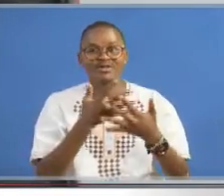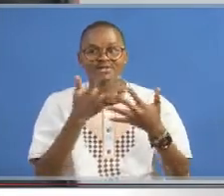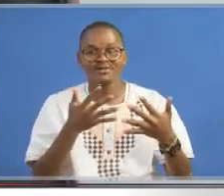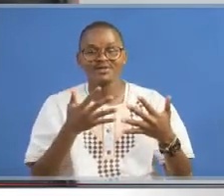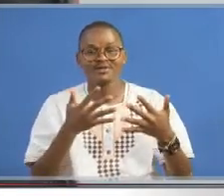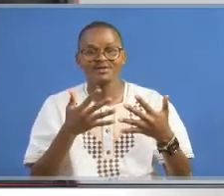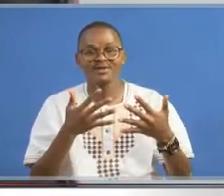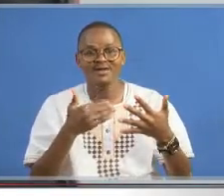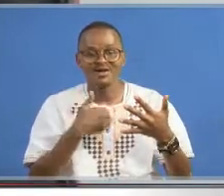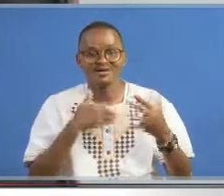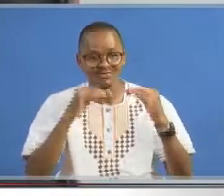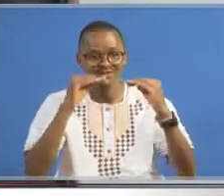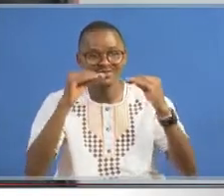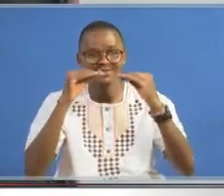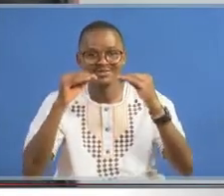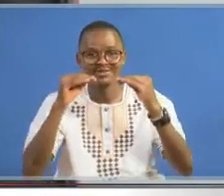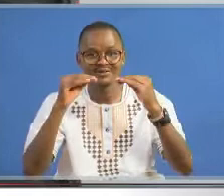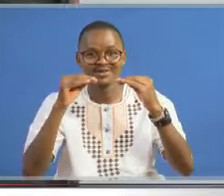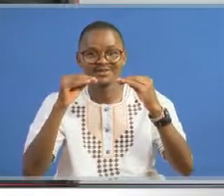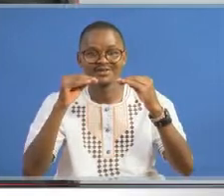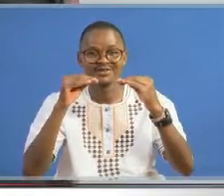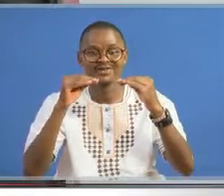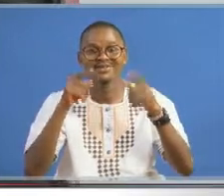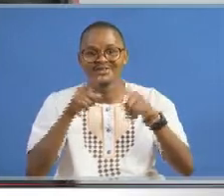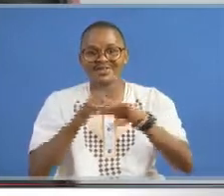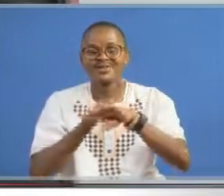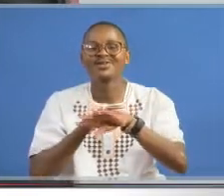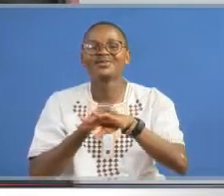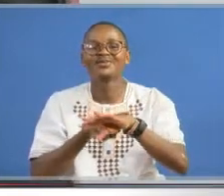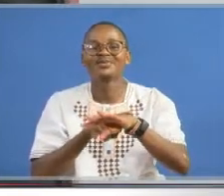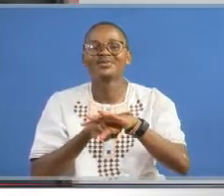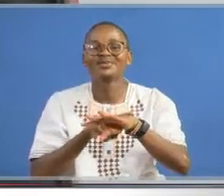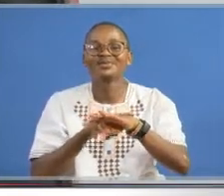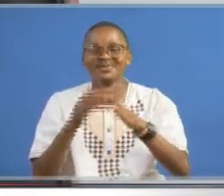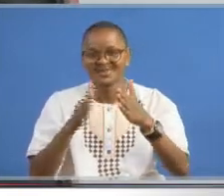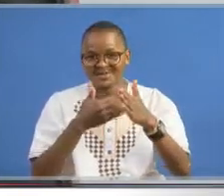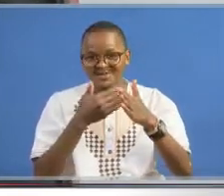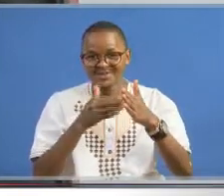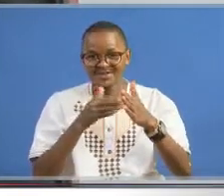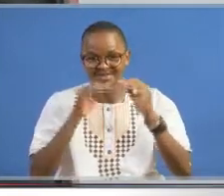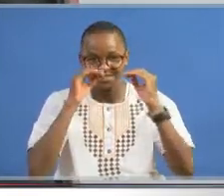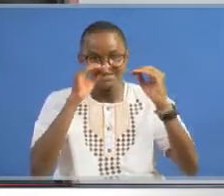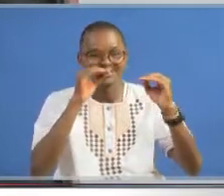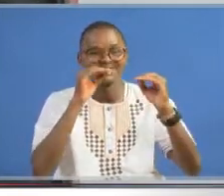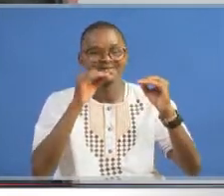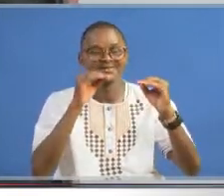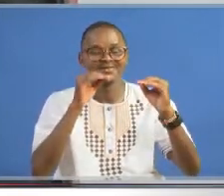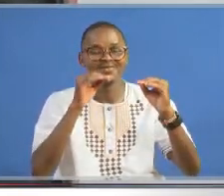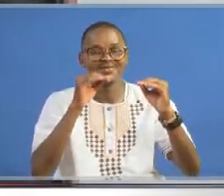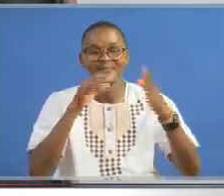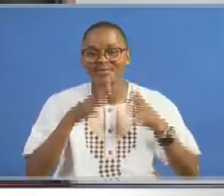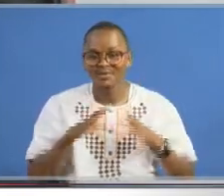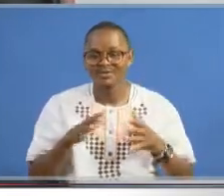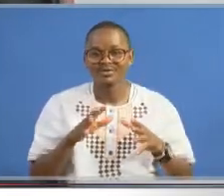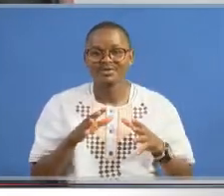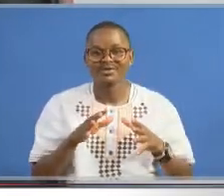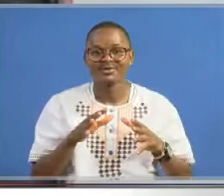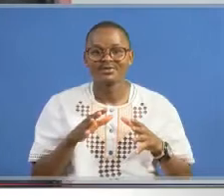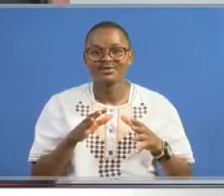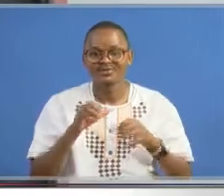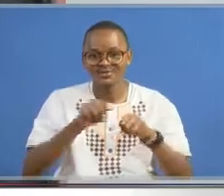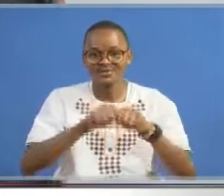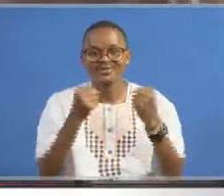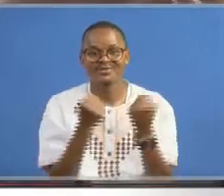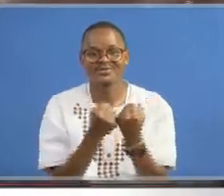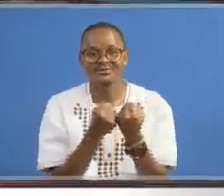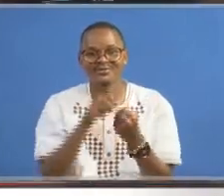yenye iko na mafunzo, sitakuwa na hasira this time. Ndatoa ngoma yenye inafundisha kitu, inafundisha watu kwa